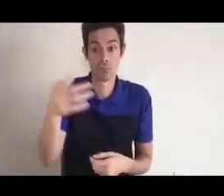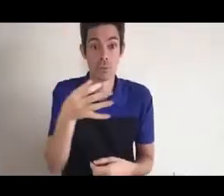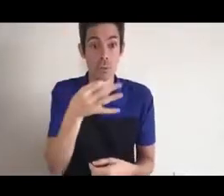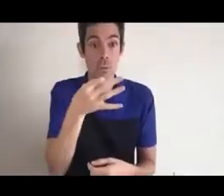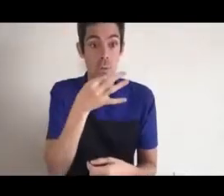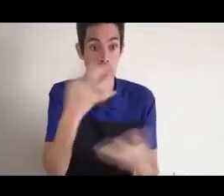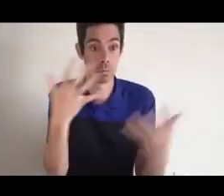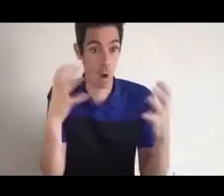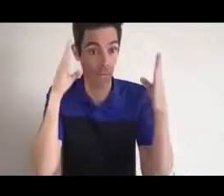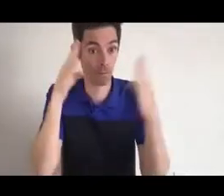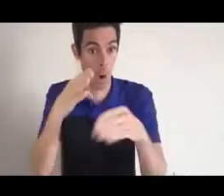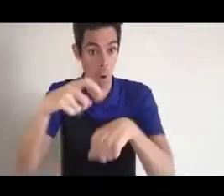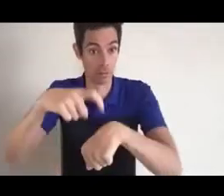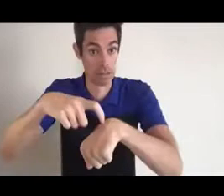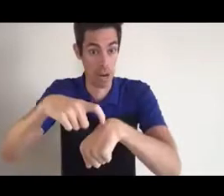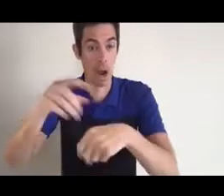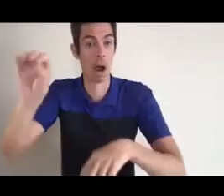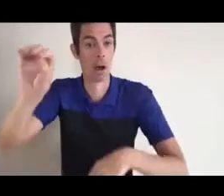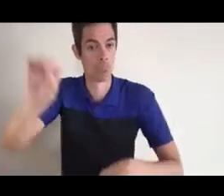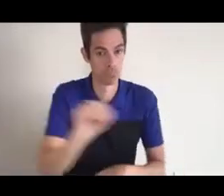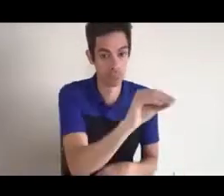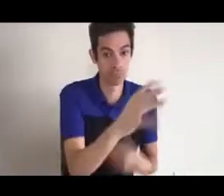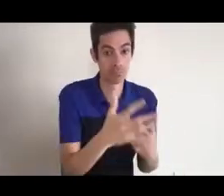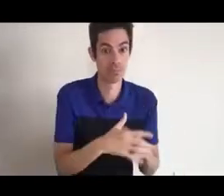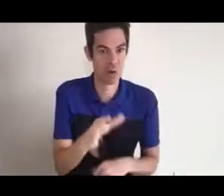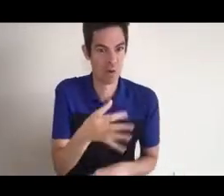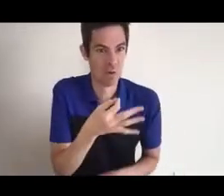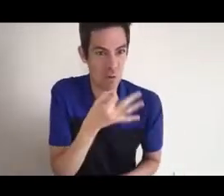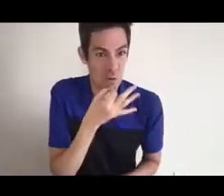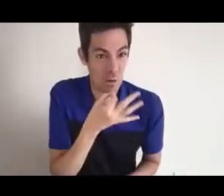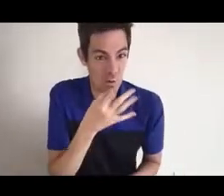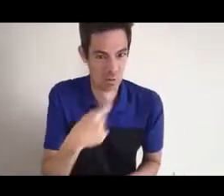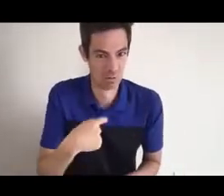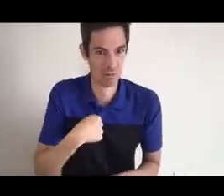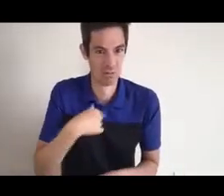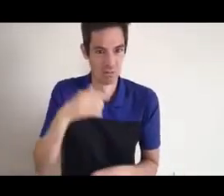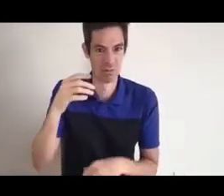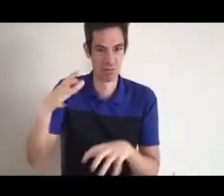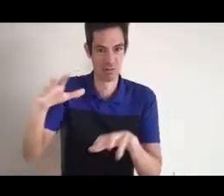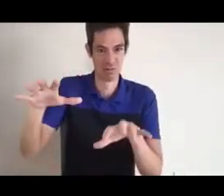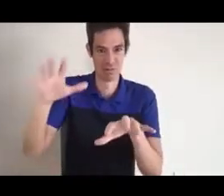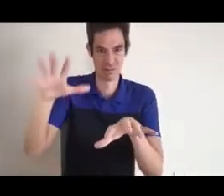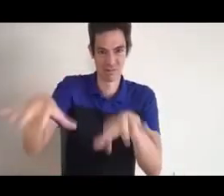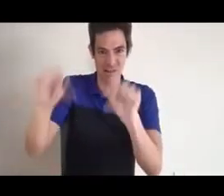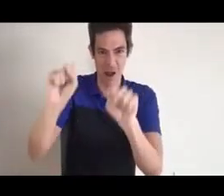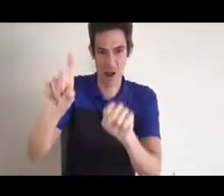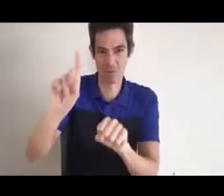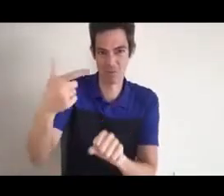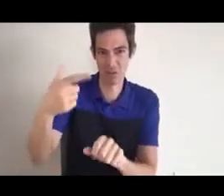So this could be, if you want to focus on the time, soon